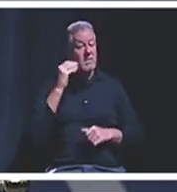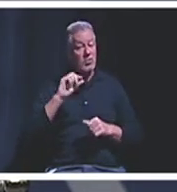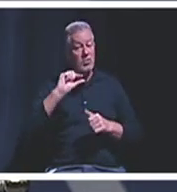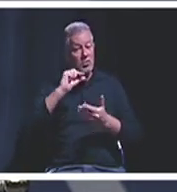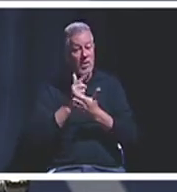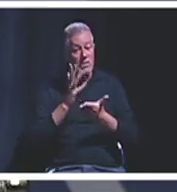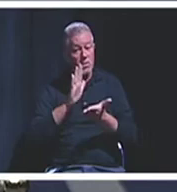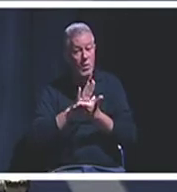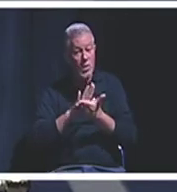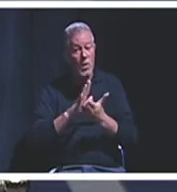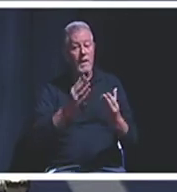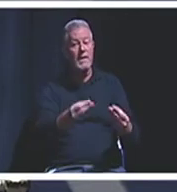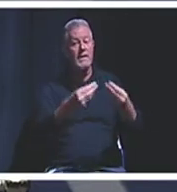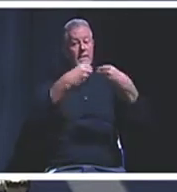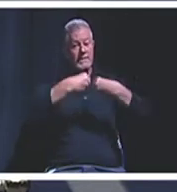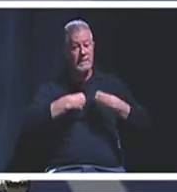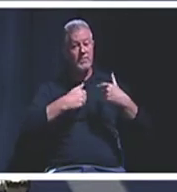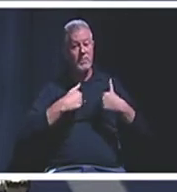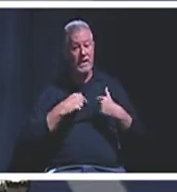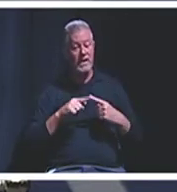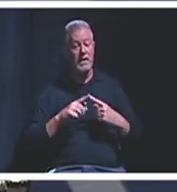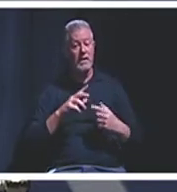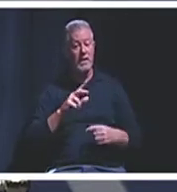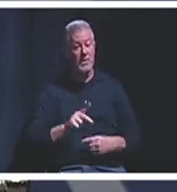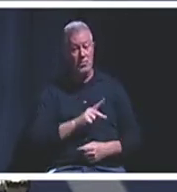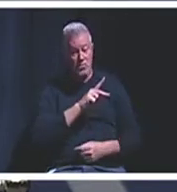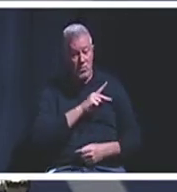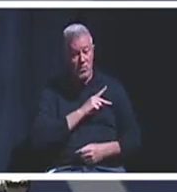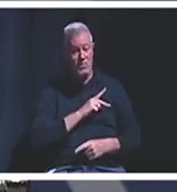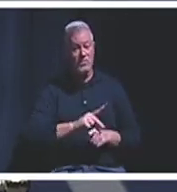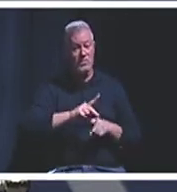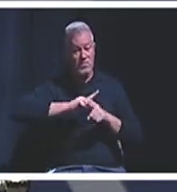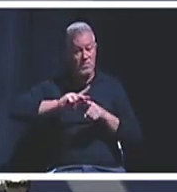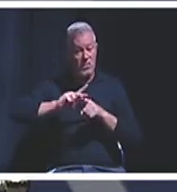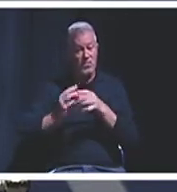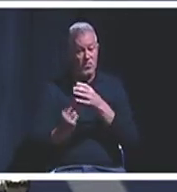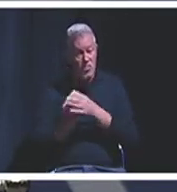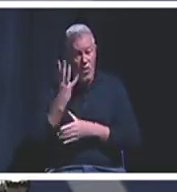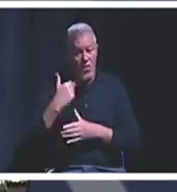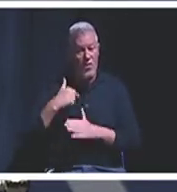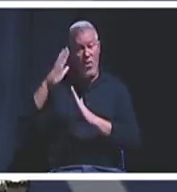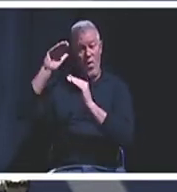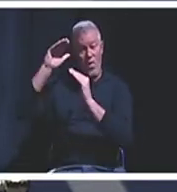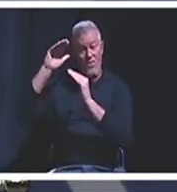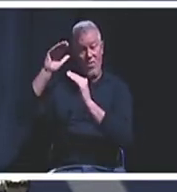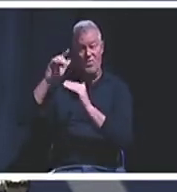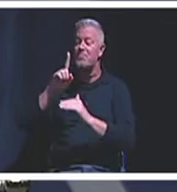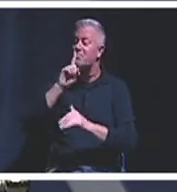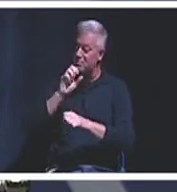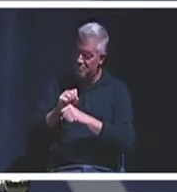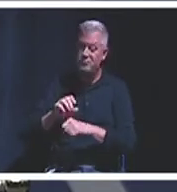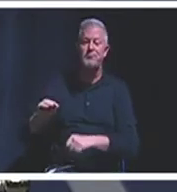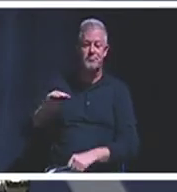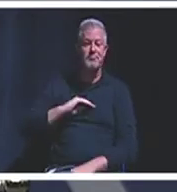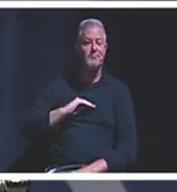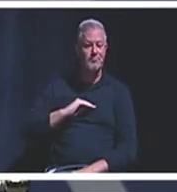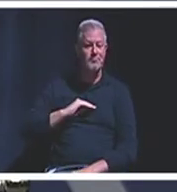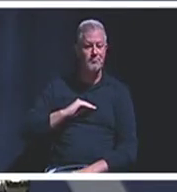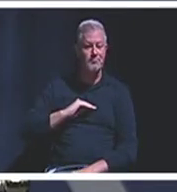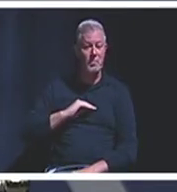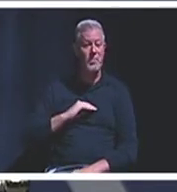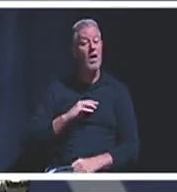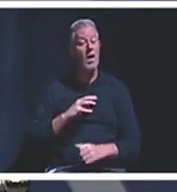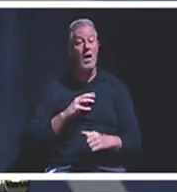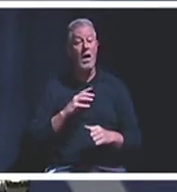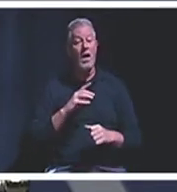provided me with both the personal and professional growth I had hoped for. Working towards a degree